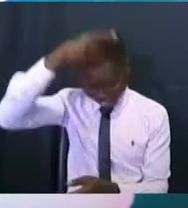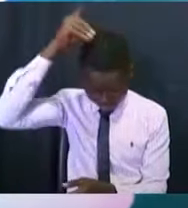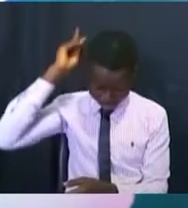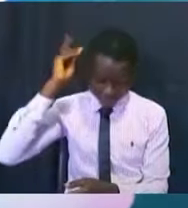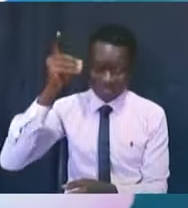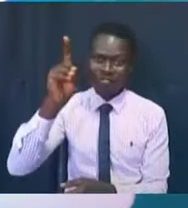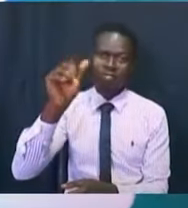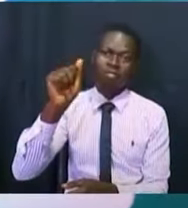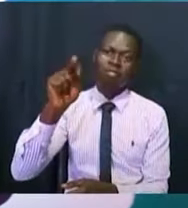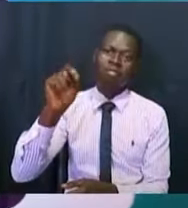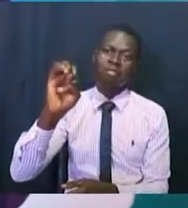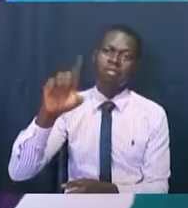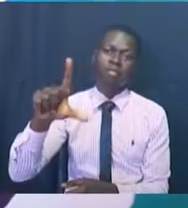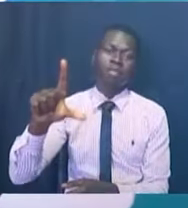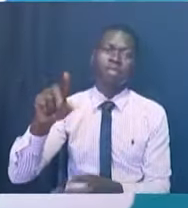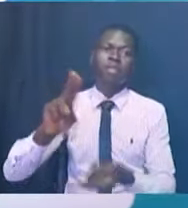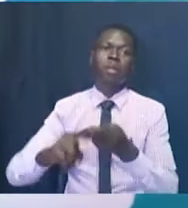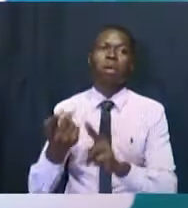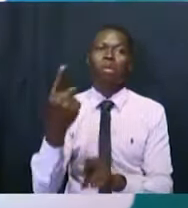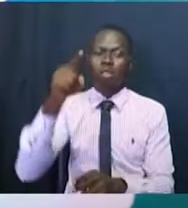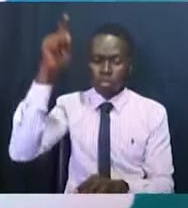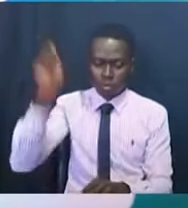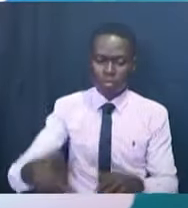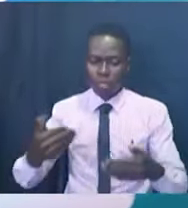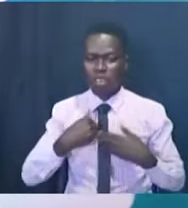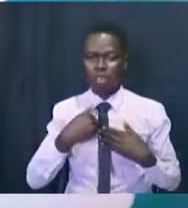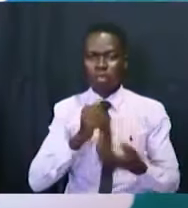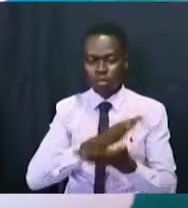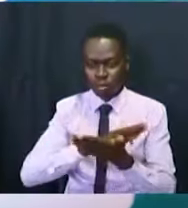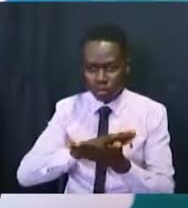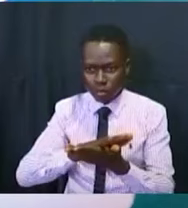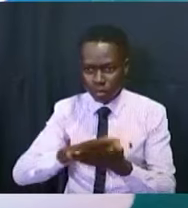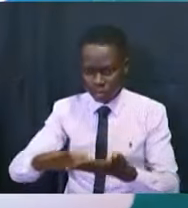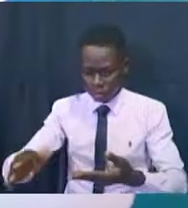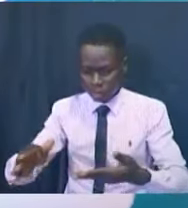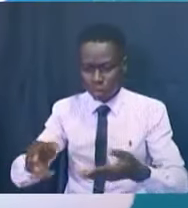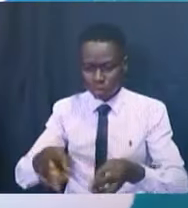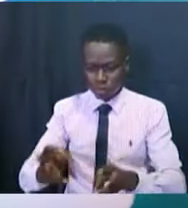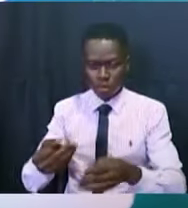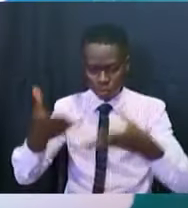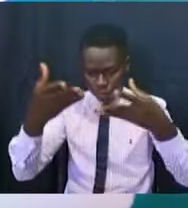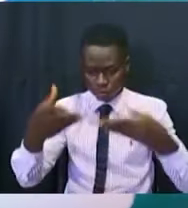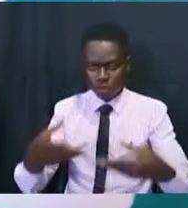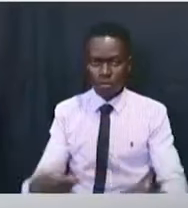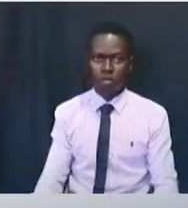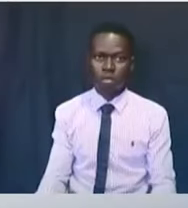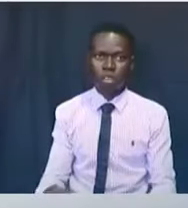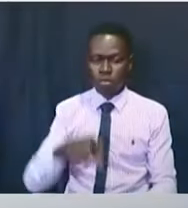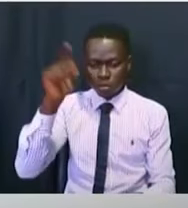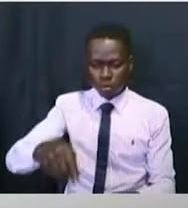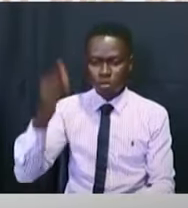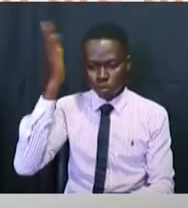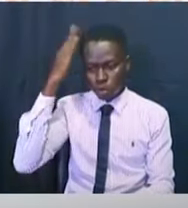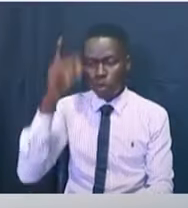Number one, we need to have a clear-cut resolution. Know who you